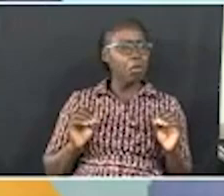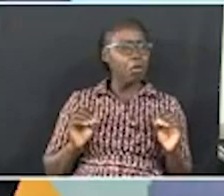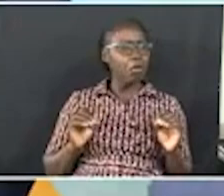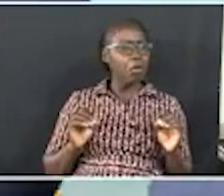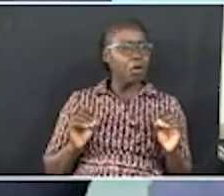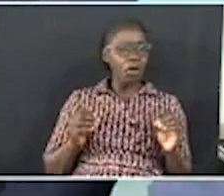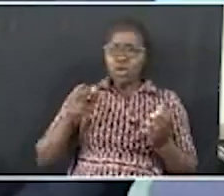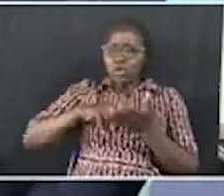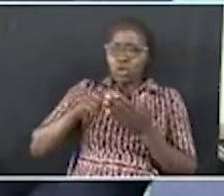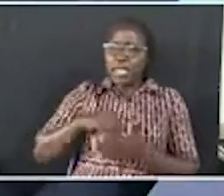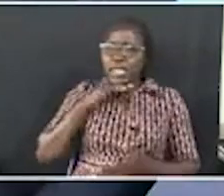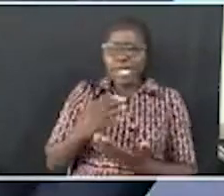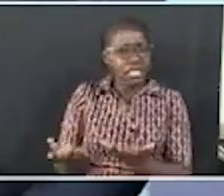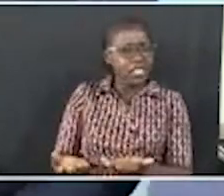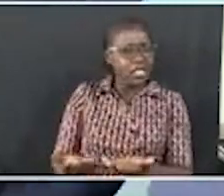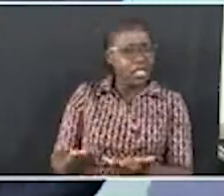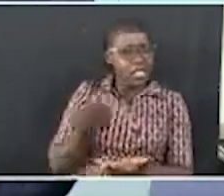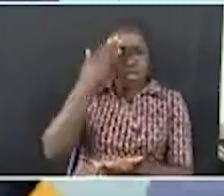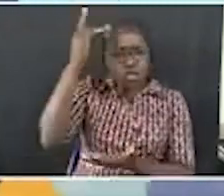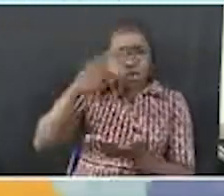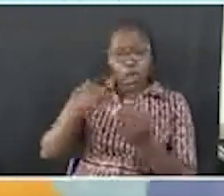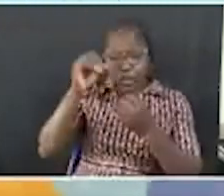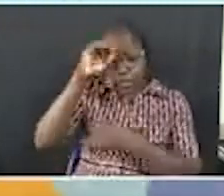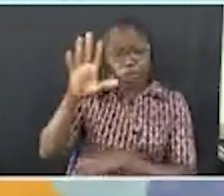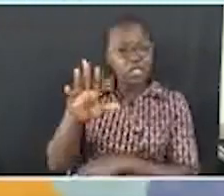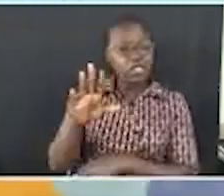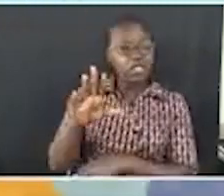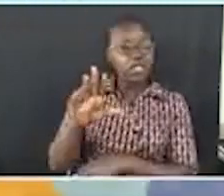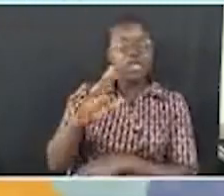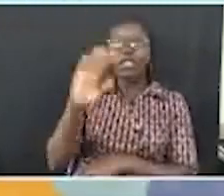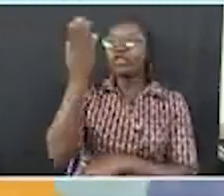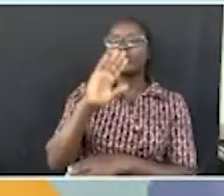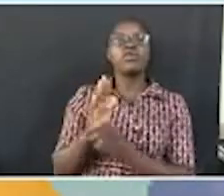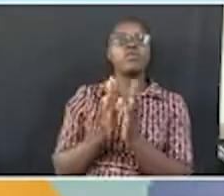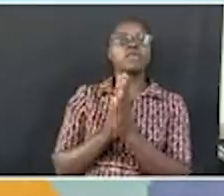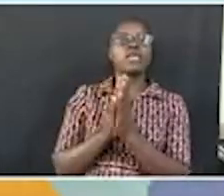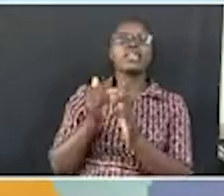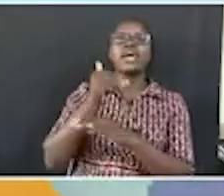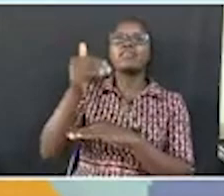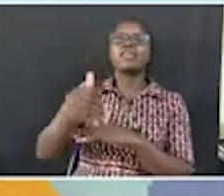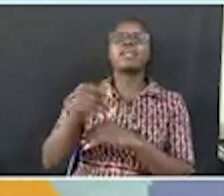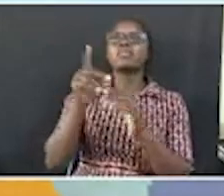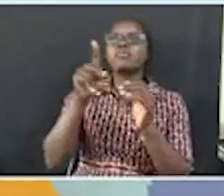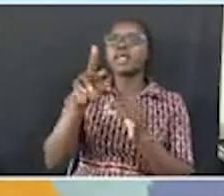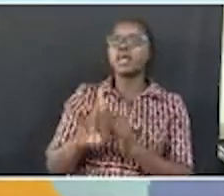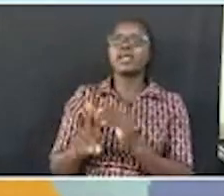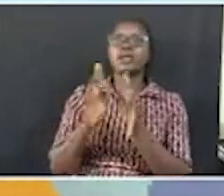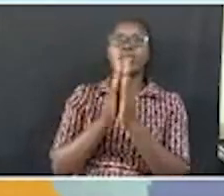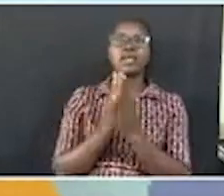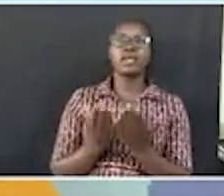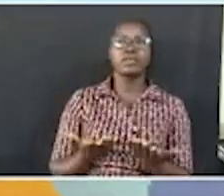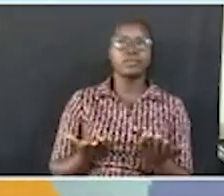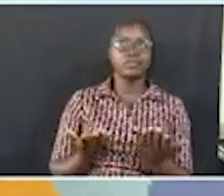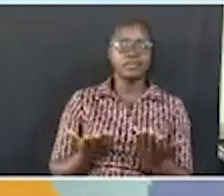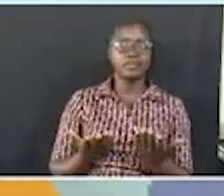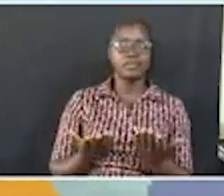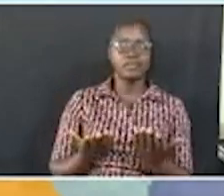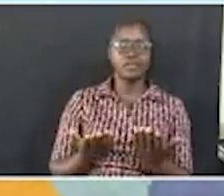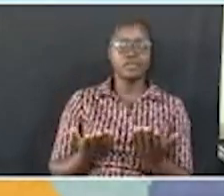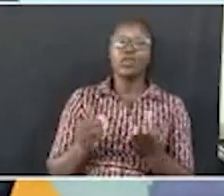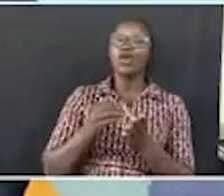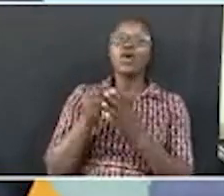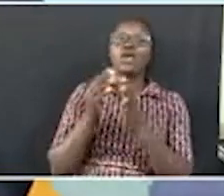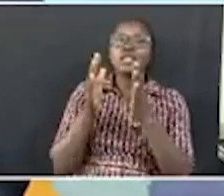mean the person died? Do you know why you are surprised? Because you never prayed after that PR prayer. Or